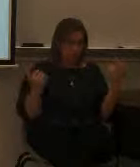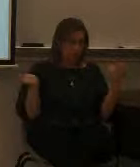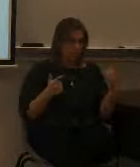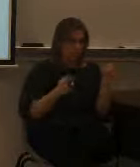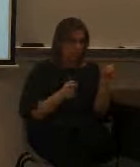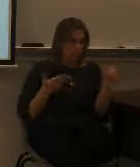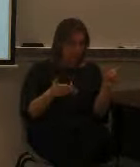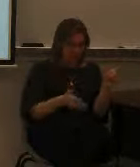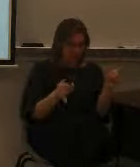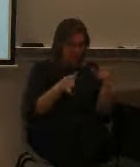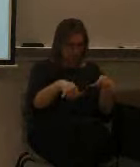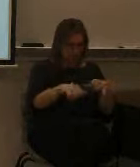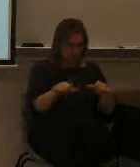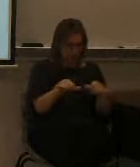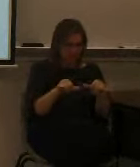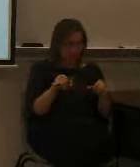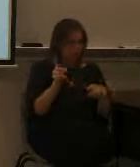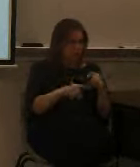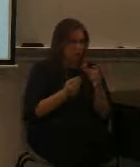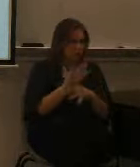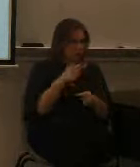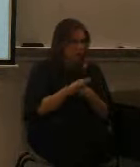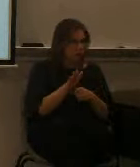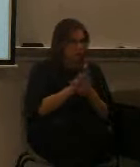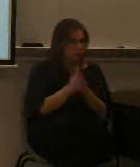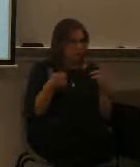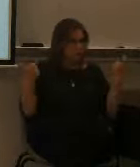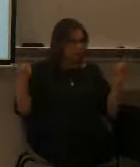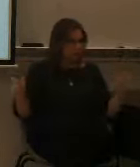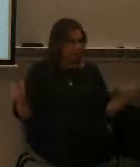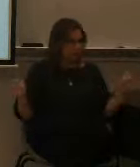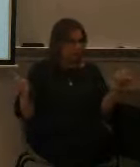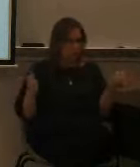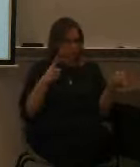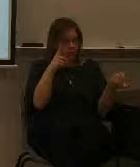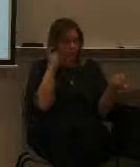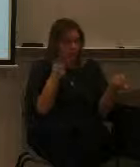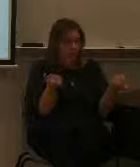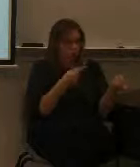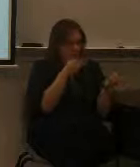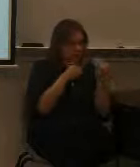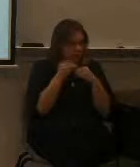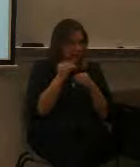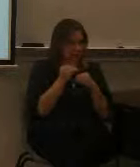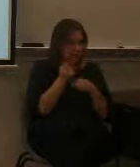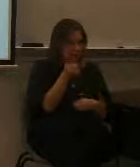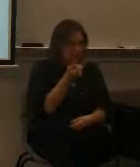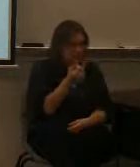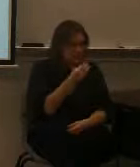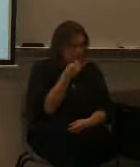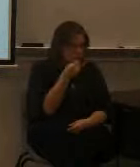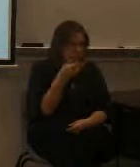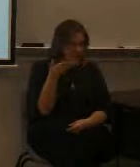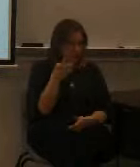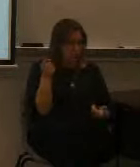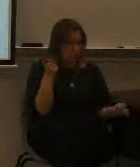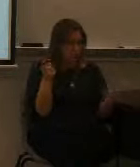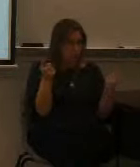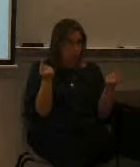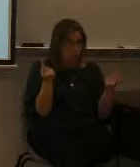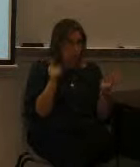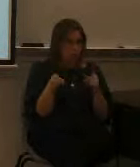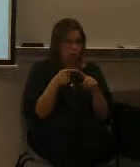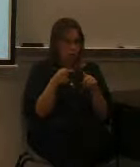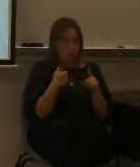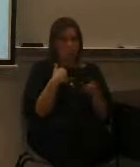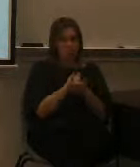classes. None of them are able to grow enough to get into the size that people want to catch, right? So in fisheries management, what do you do